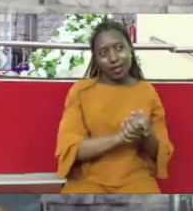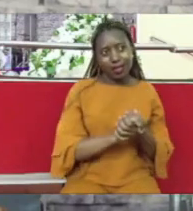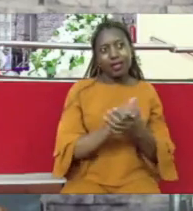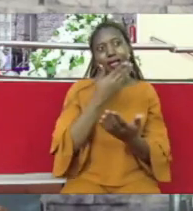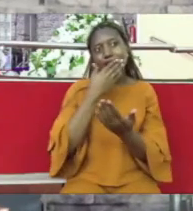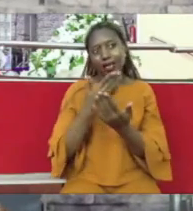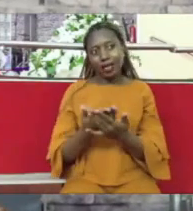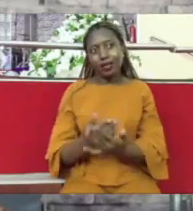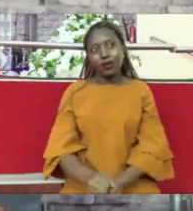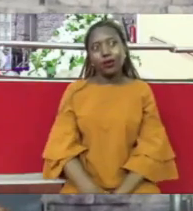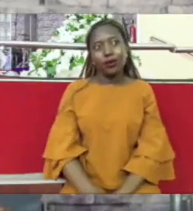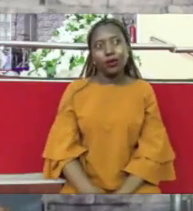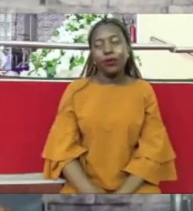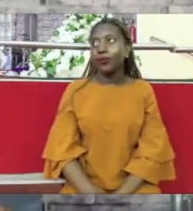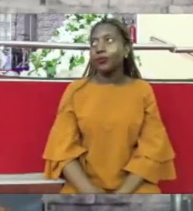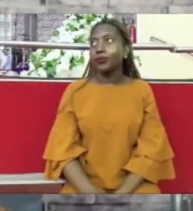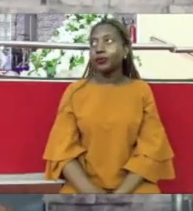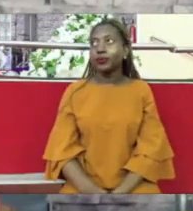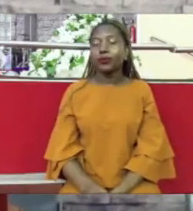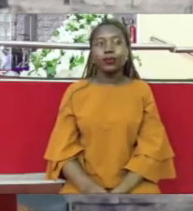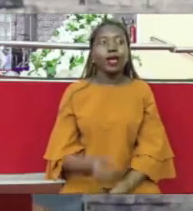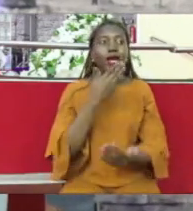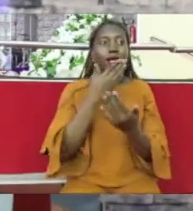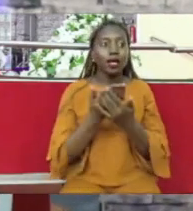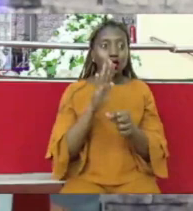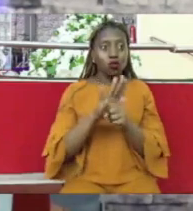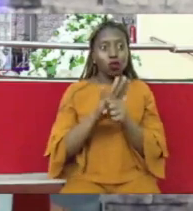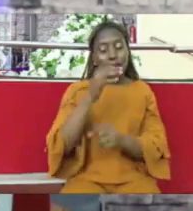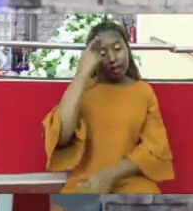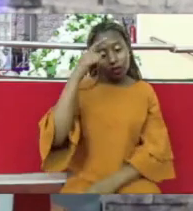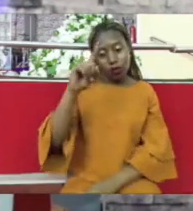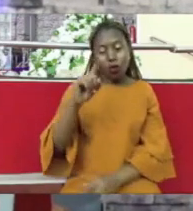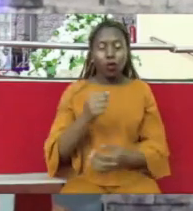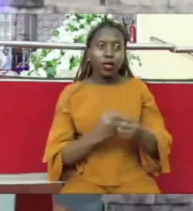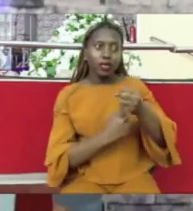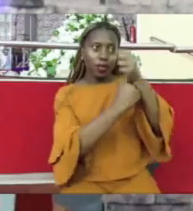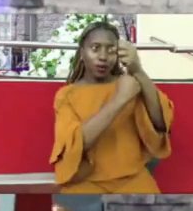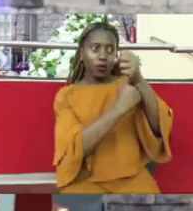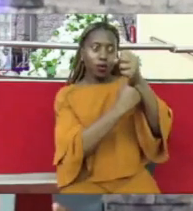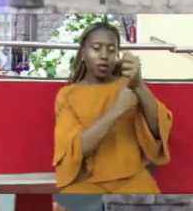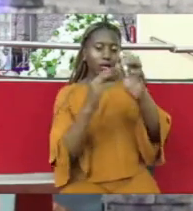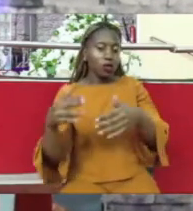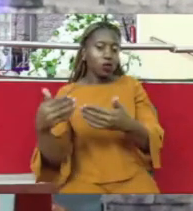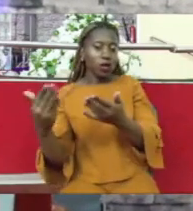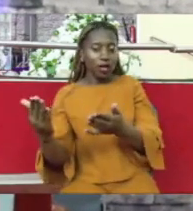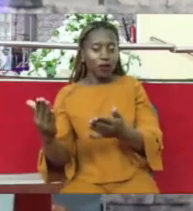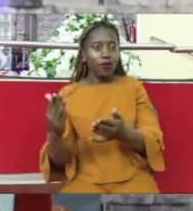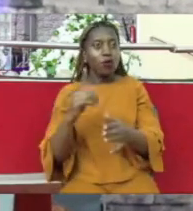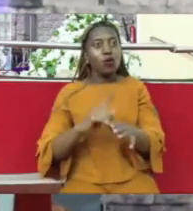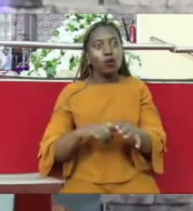Sana sana for the way that you stood with him. Pokea shukrani kwa vile mlisima pamoja naye. During the time of